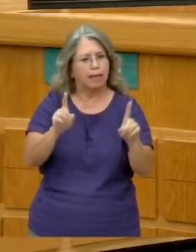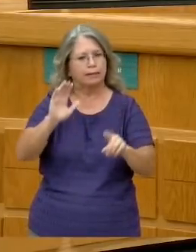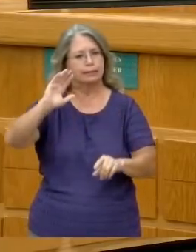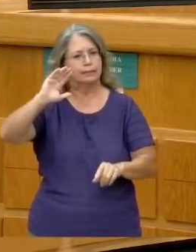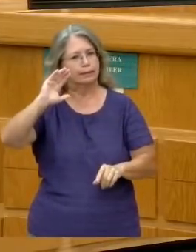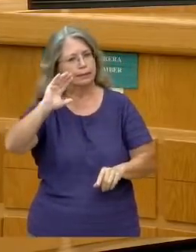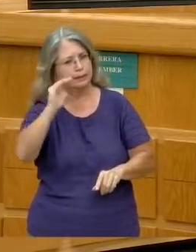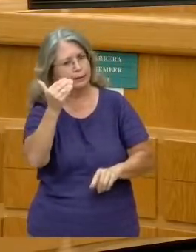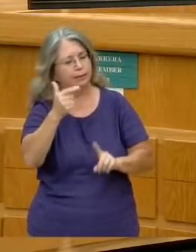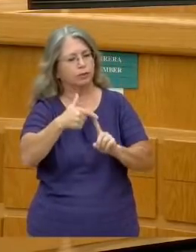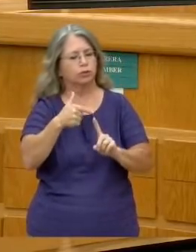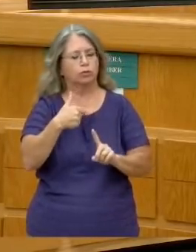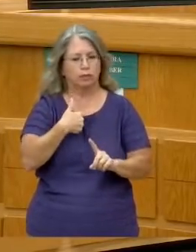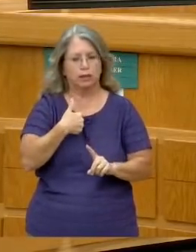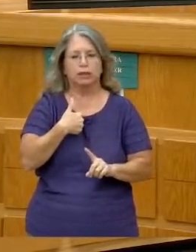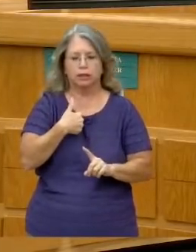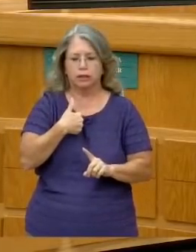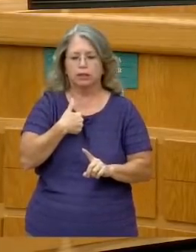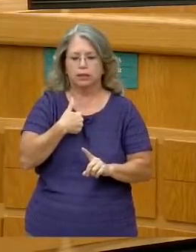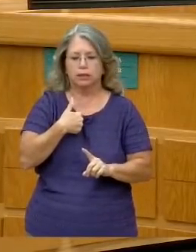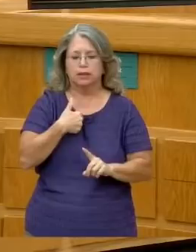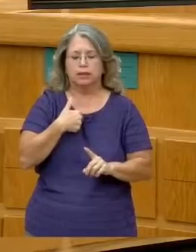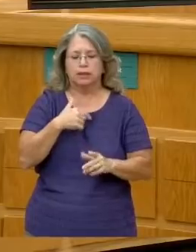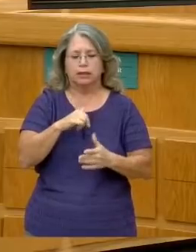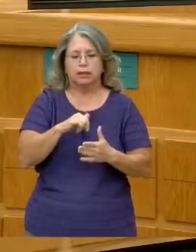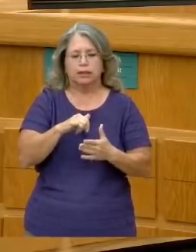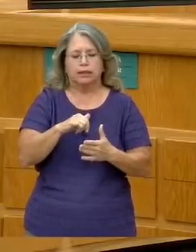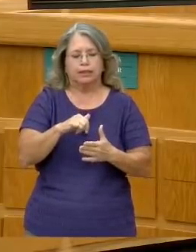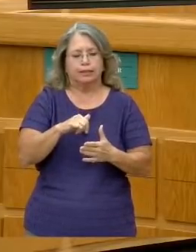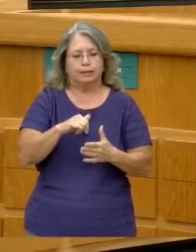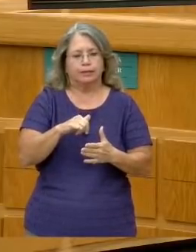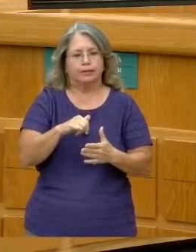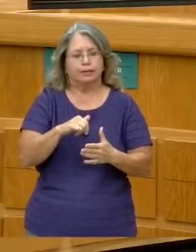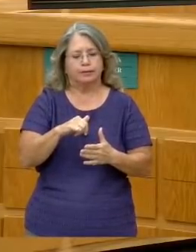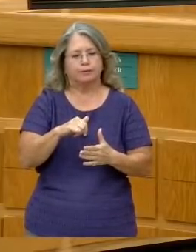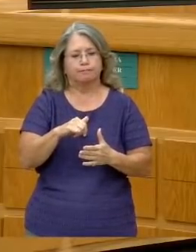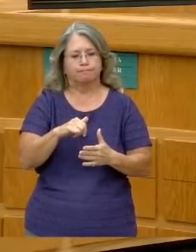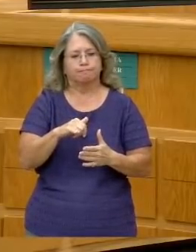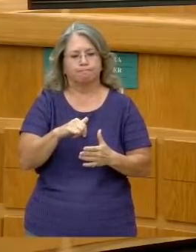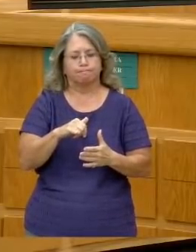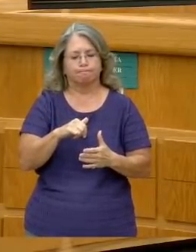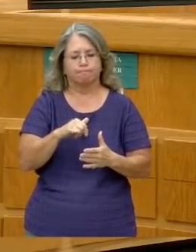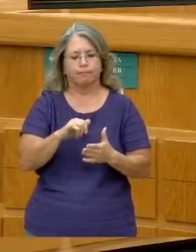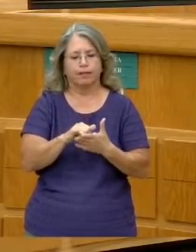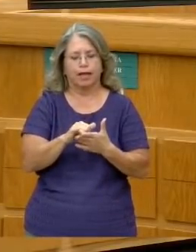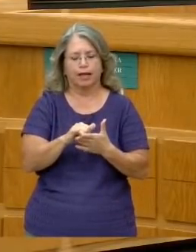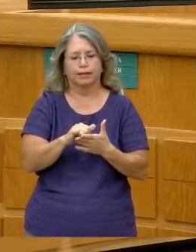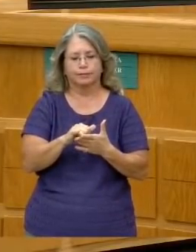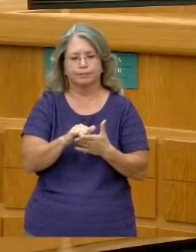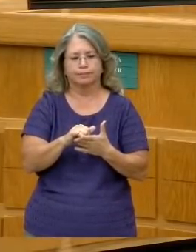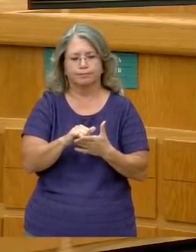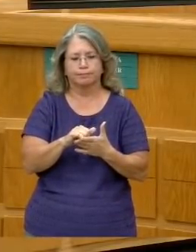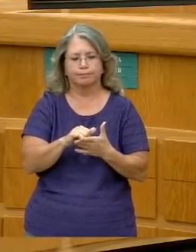me like is happening is that it is now pretty much familial